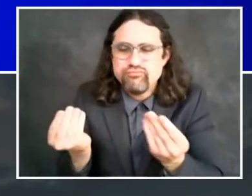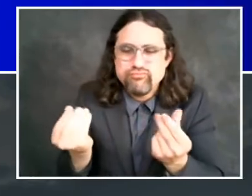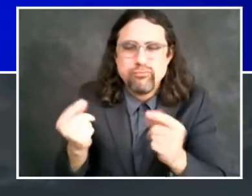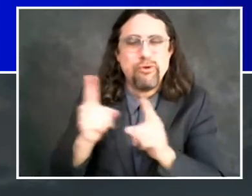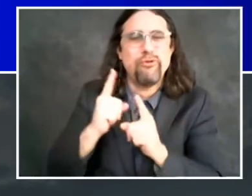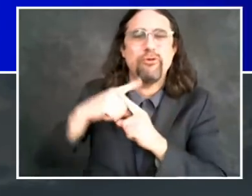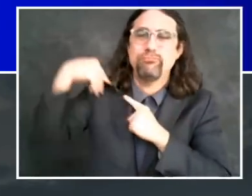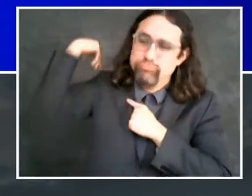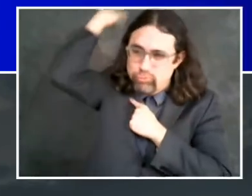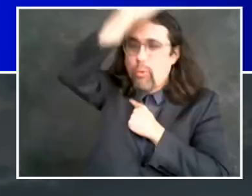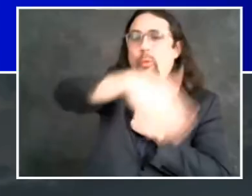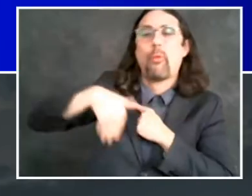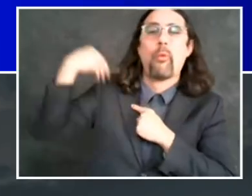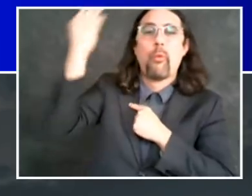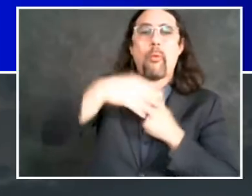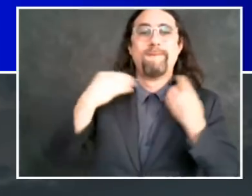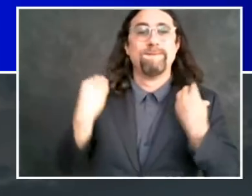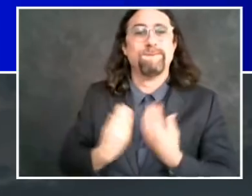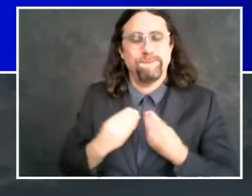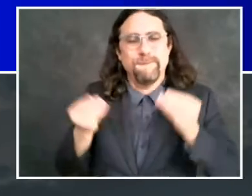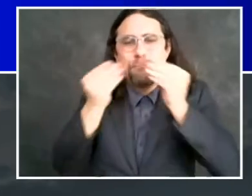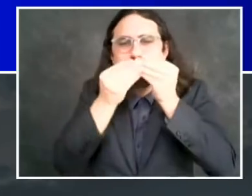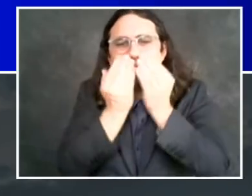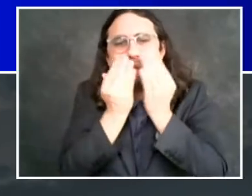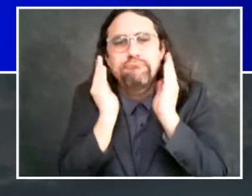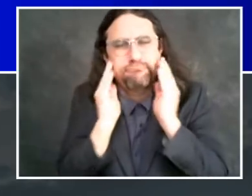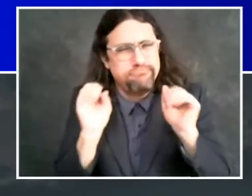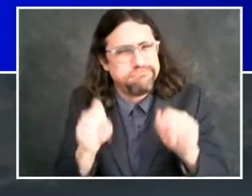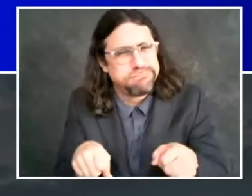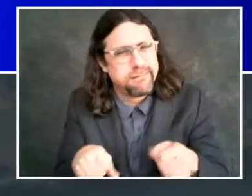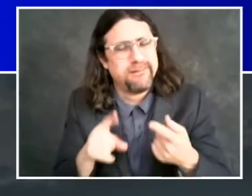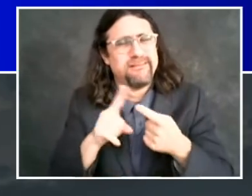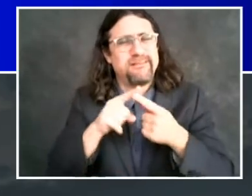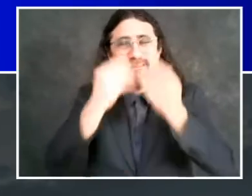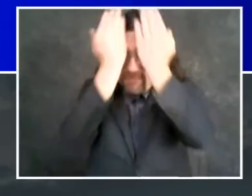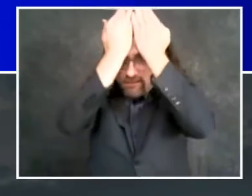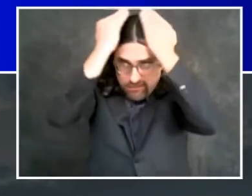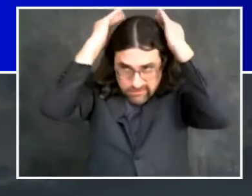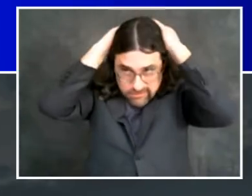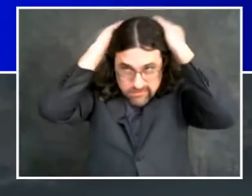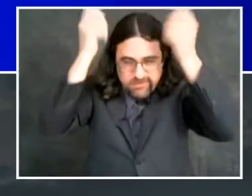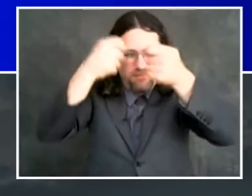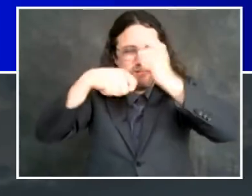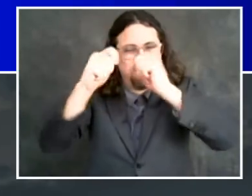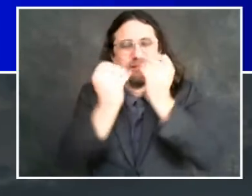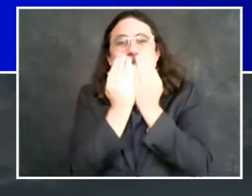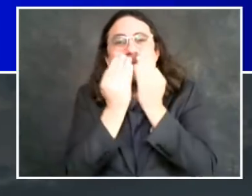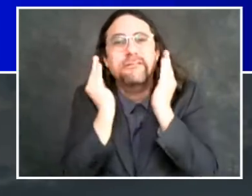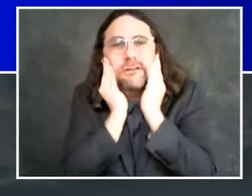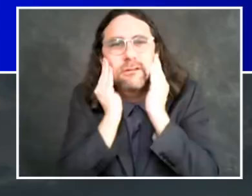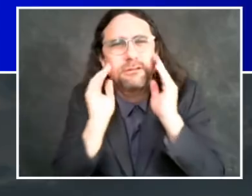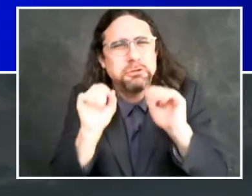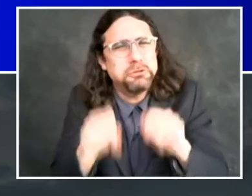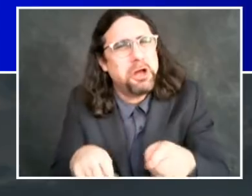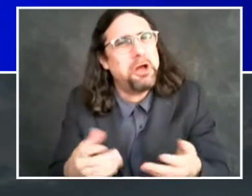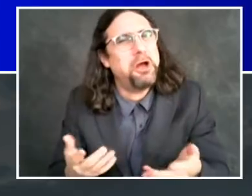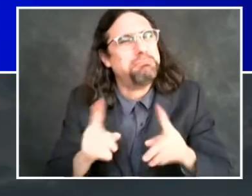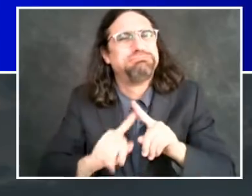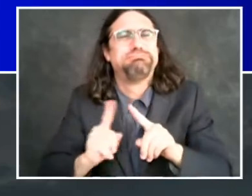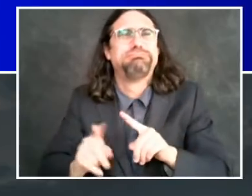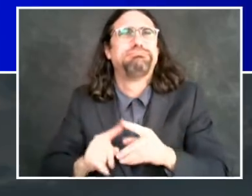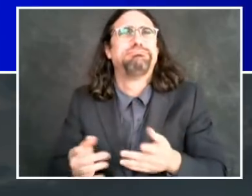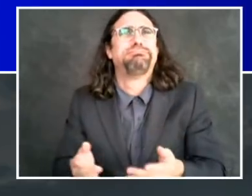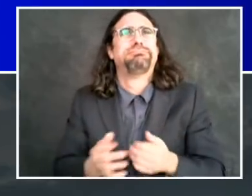covered. People have been doing this really, really well, but we know there's some people that still don't have a face covering, need one, or some people that need to